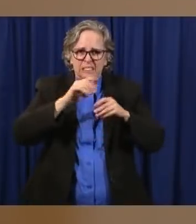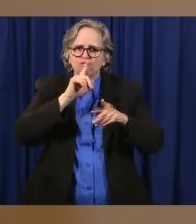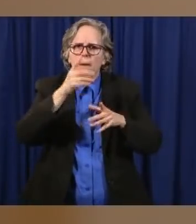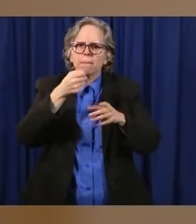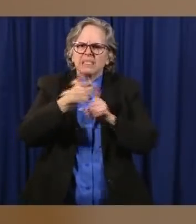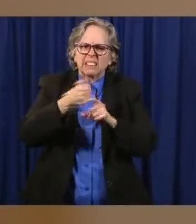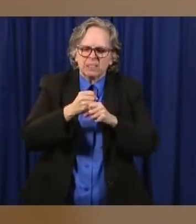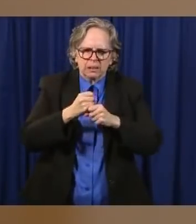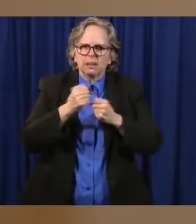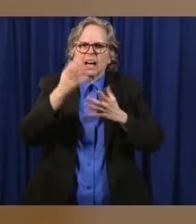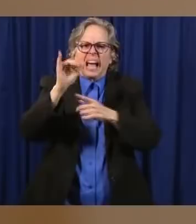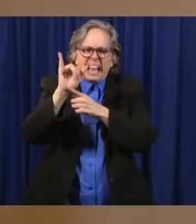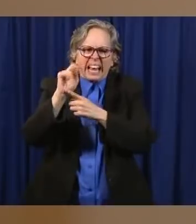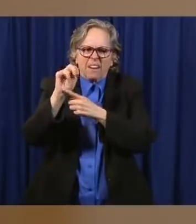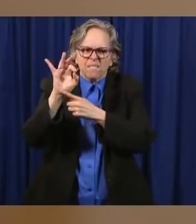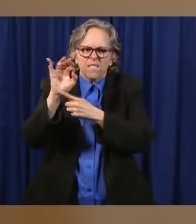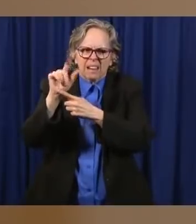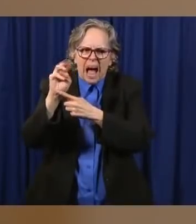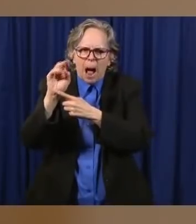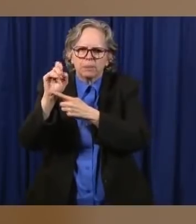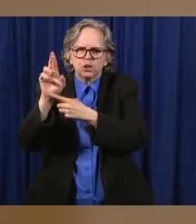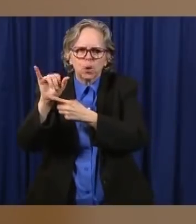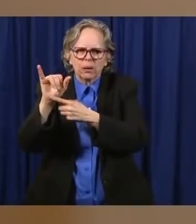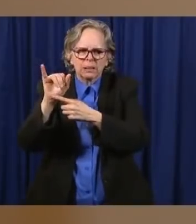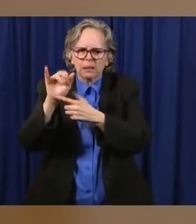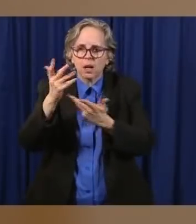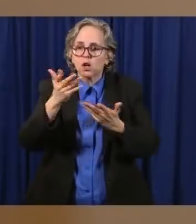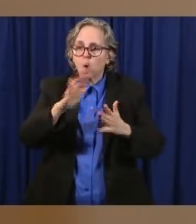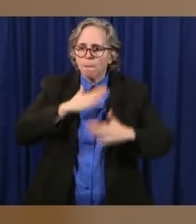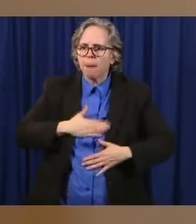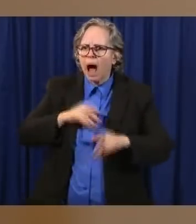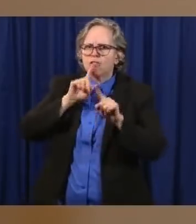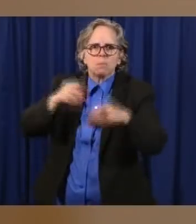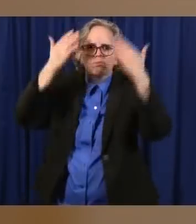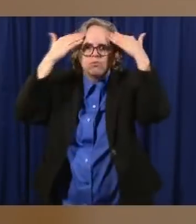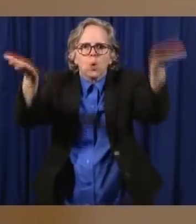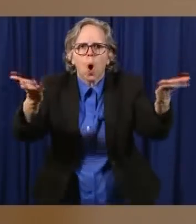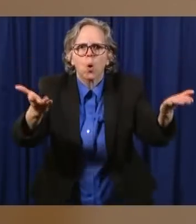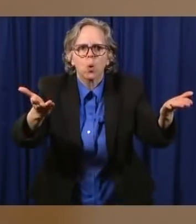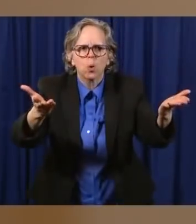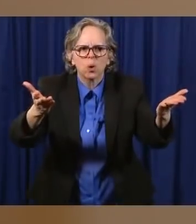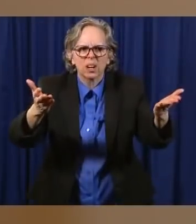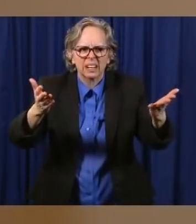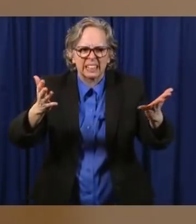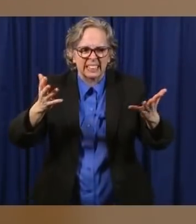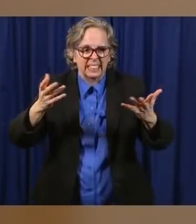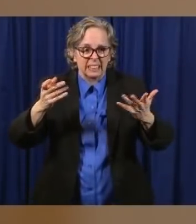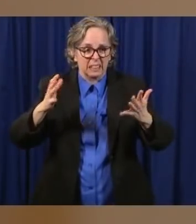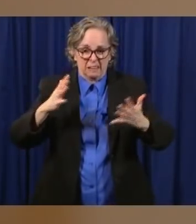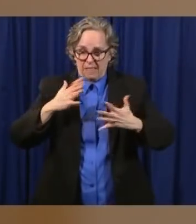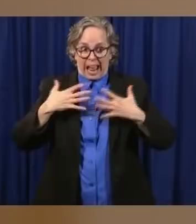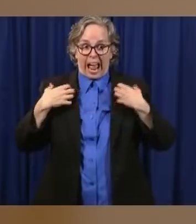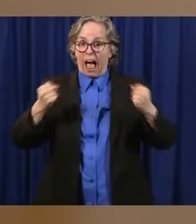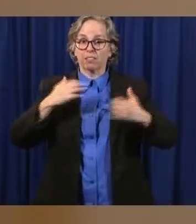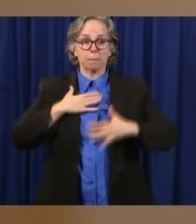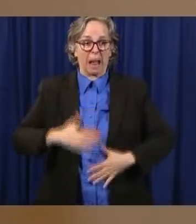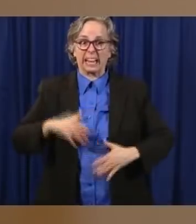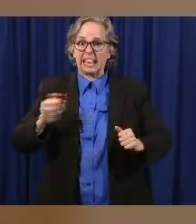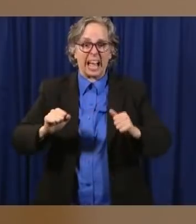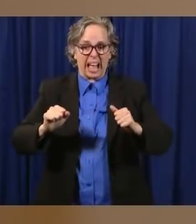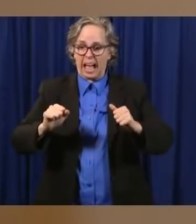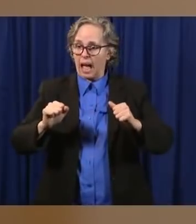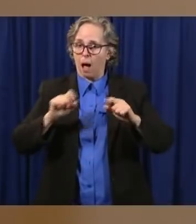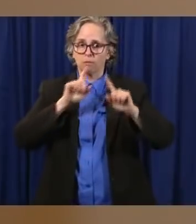in ways that aren't entirely predictable. It's a very pernicious virus. It's hard once you're even on